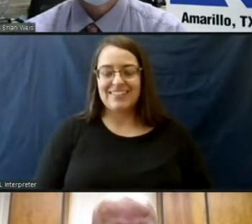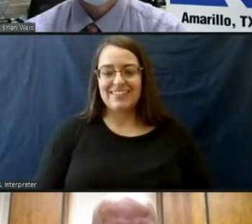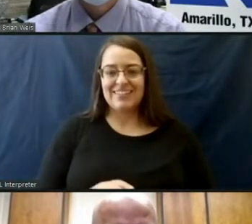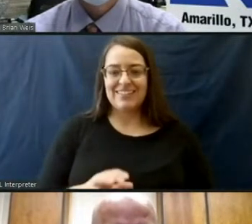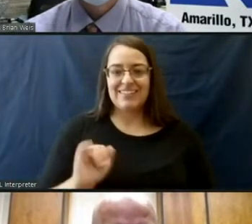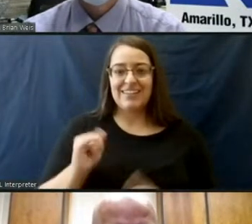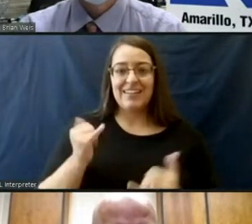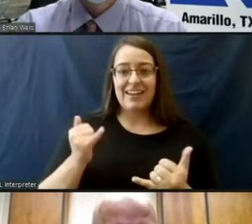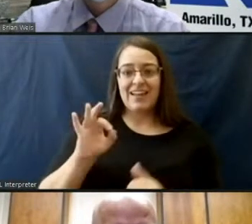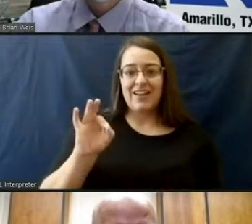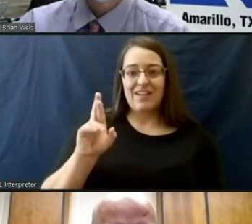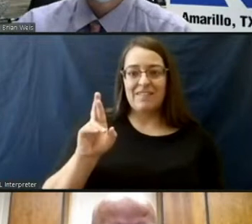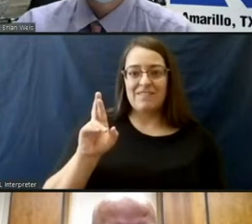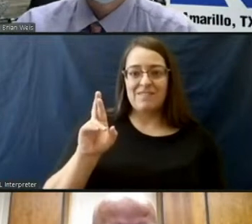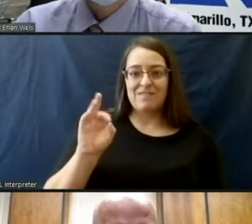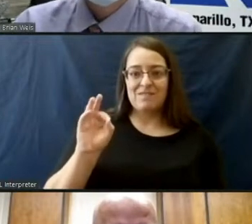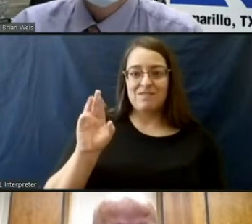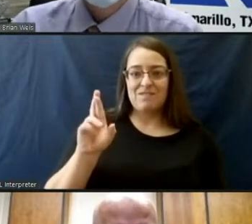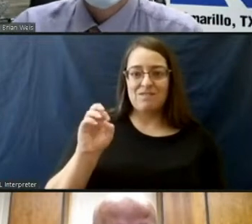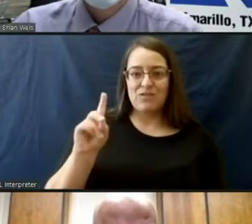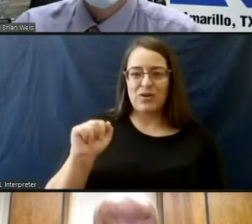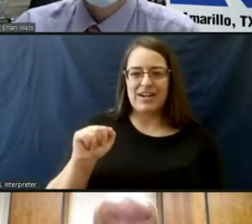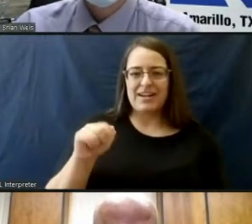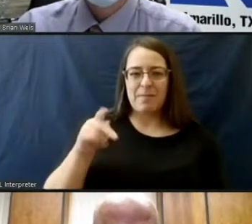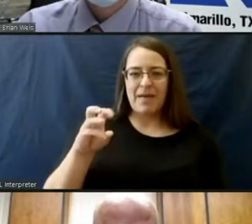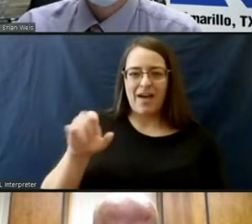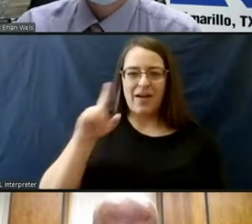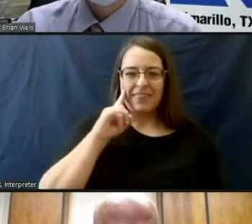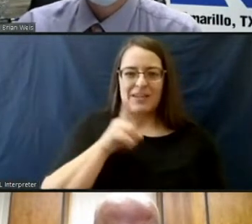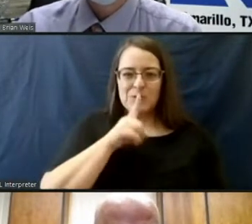We'll now go to Mayor Pro Tem Frida Powell. I think you're muted, Frida.